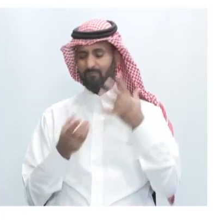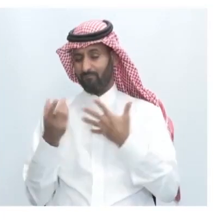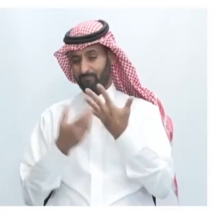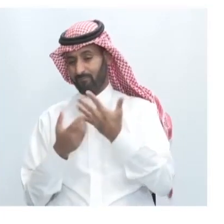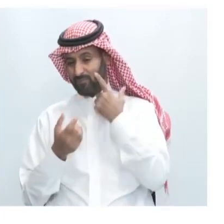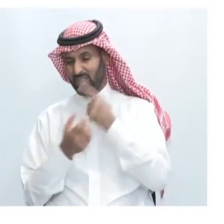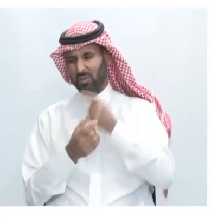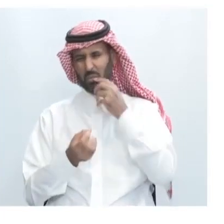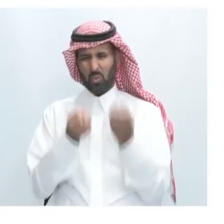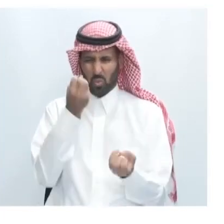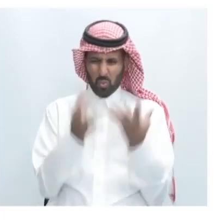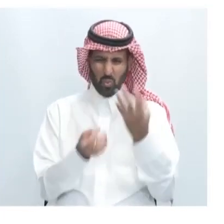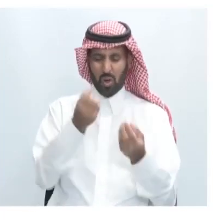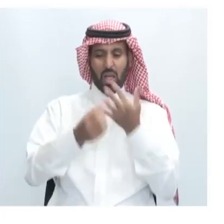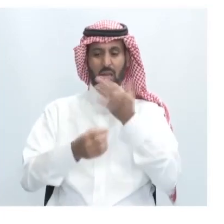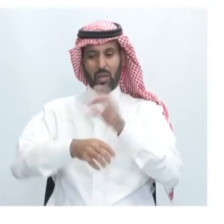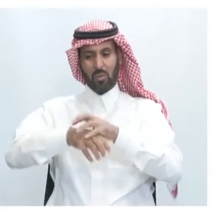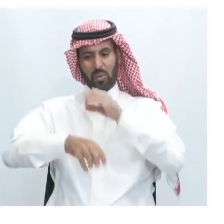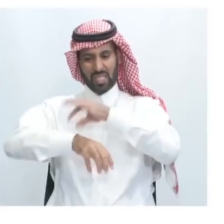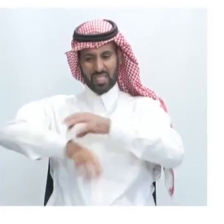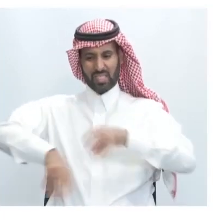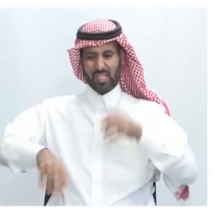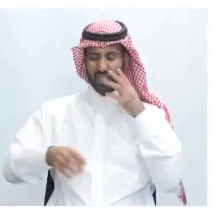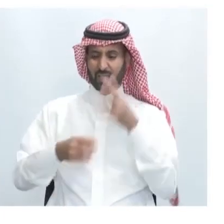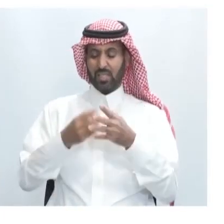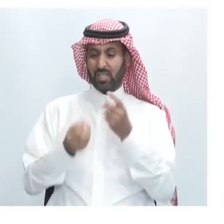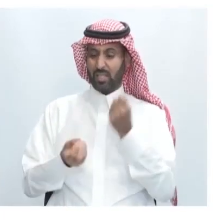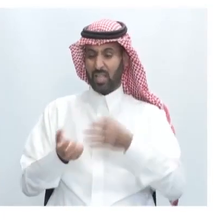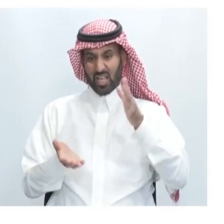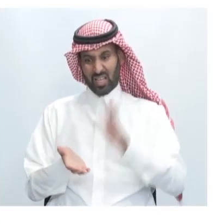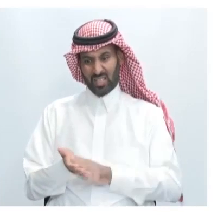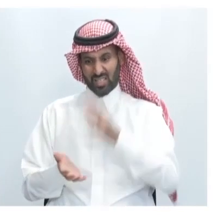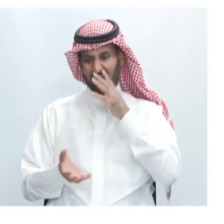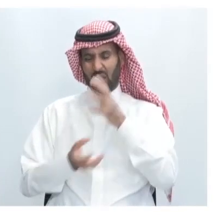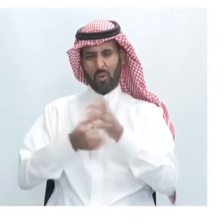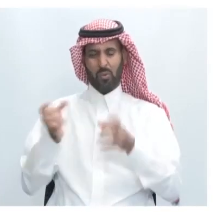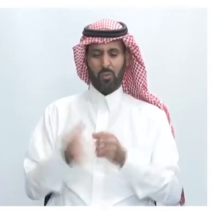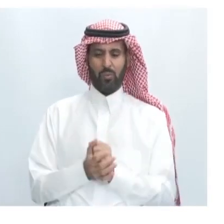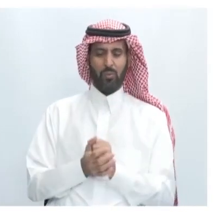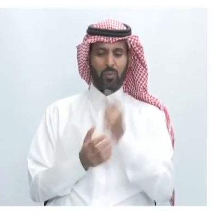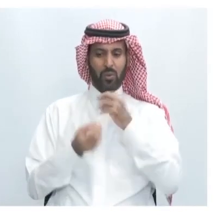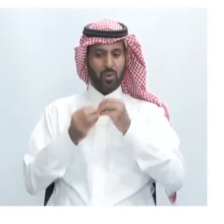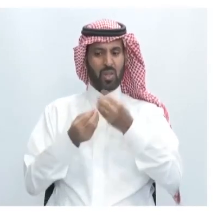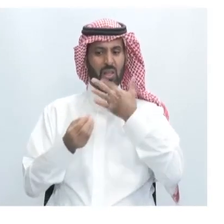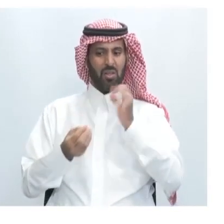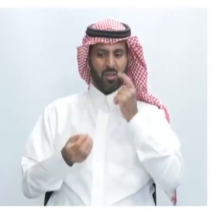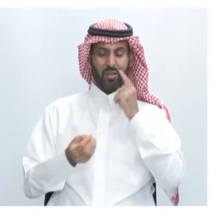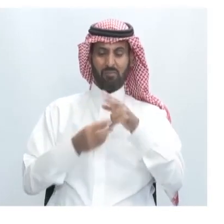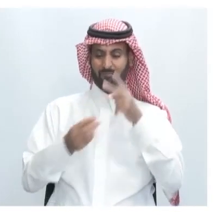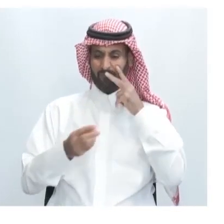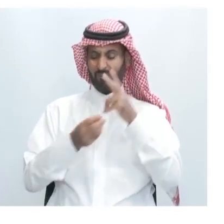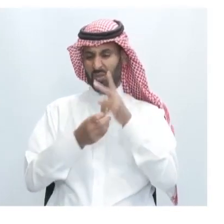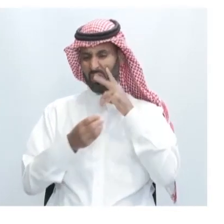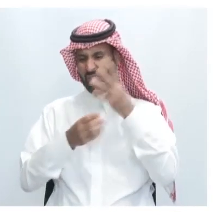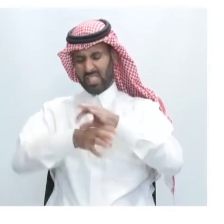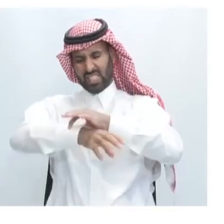with fire and blood. So red is also associated with danger and vitality. The color red has even been shown to raise